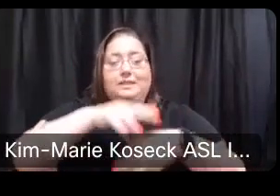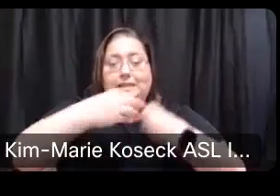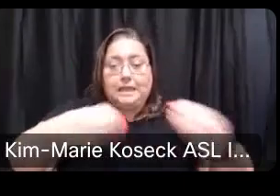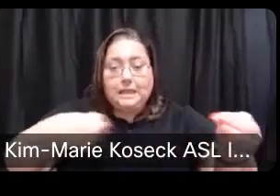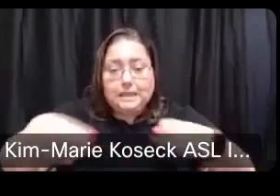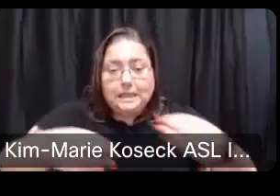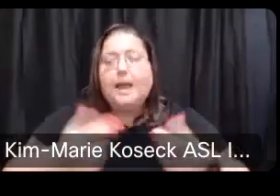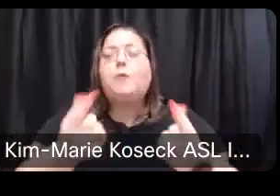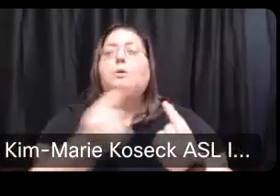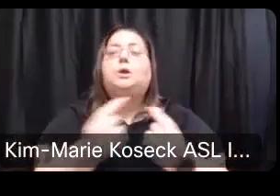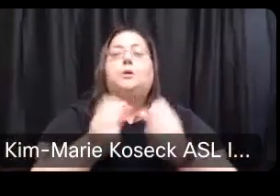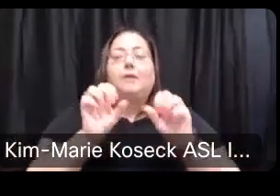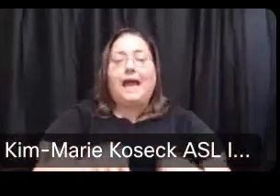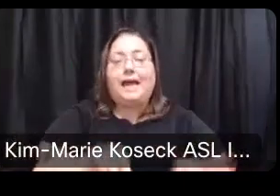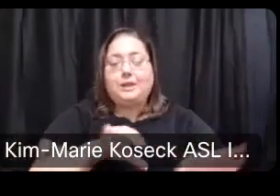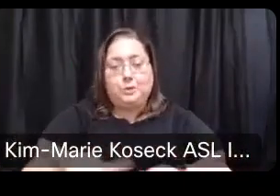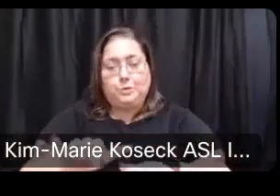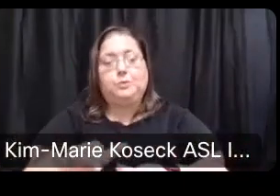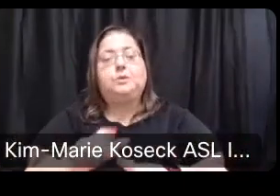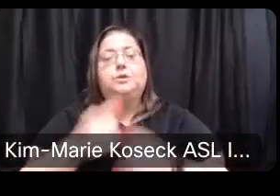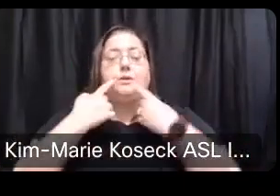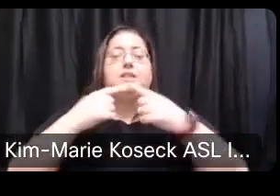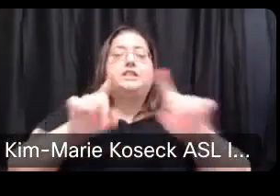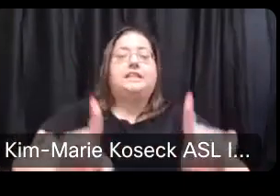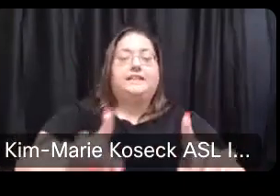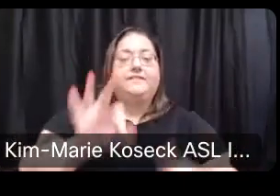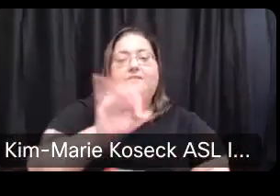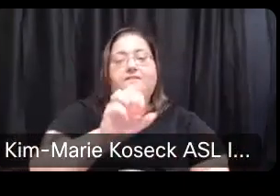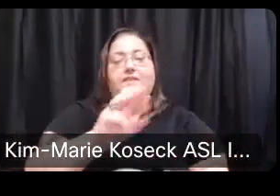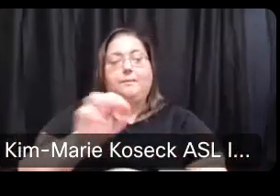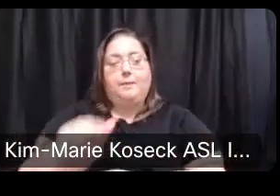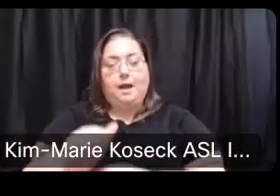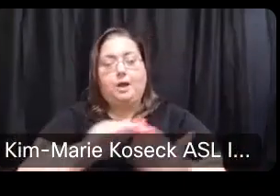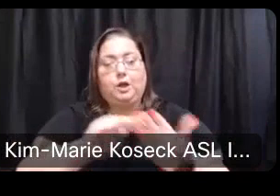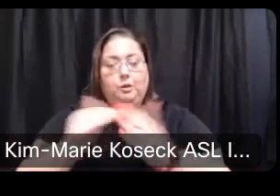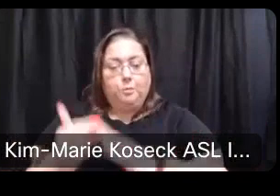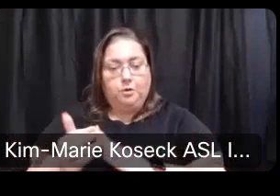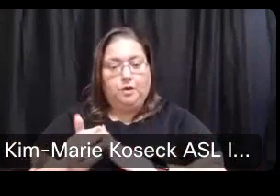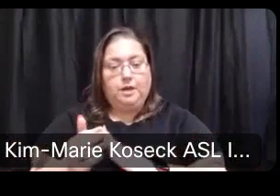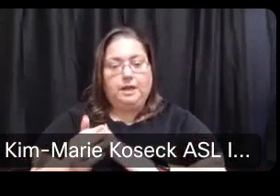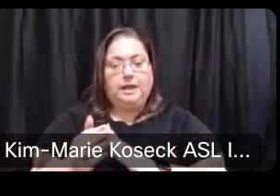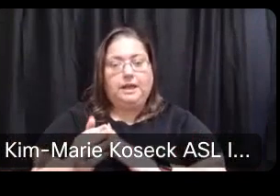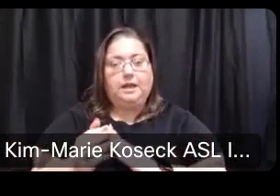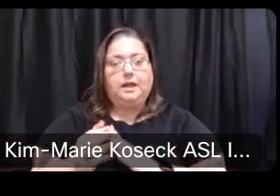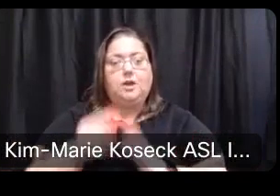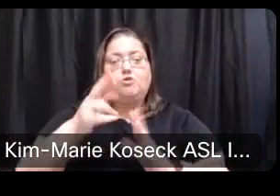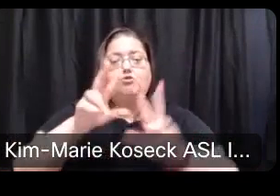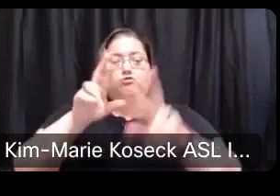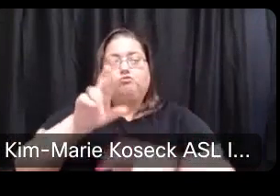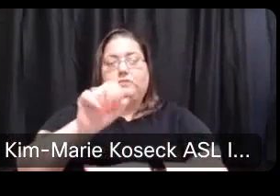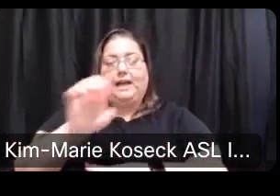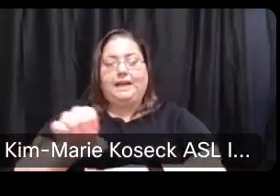or can do to achieve what's known as FEMA Community Rating System Flood